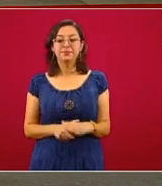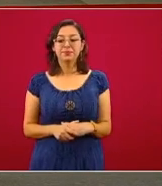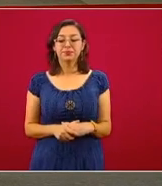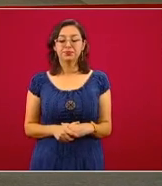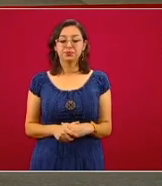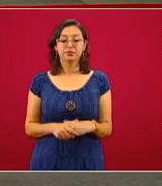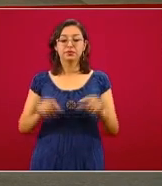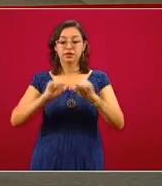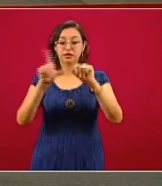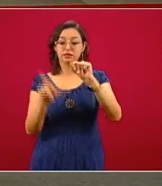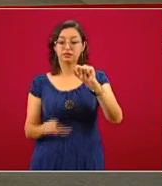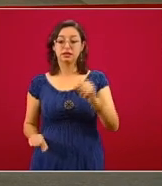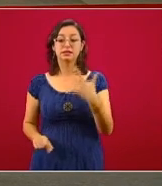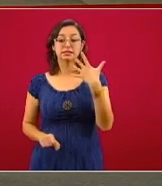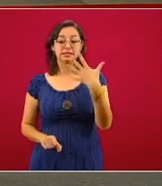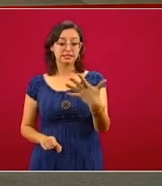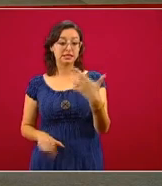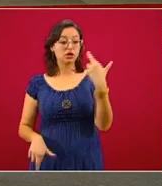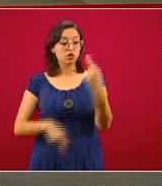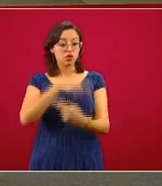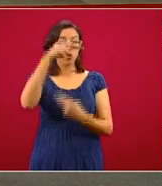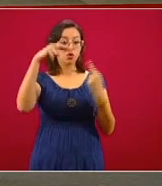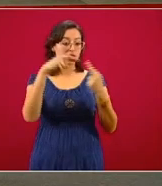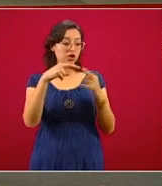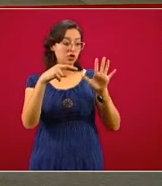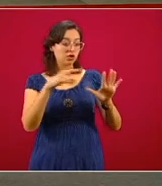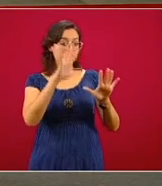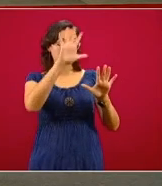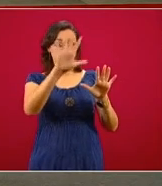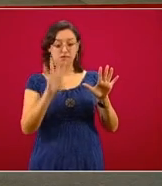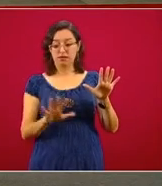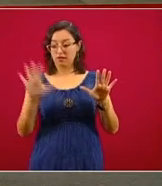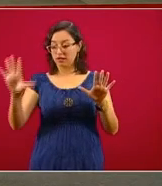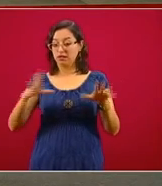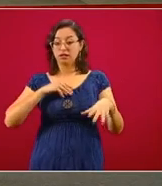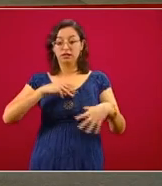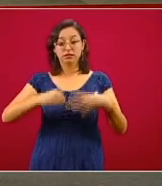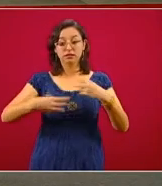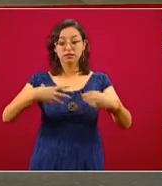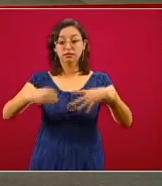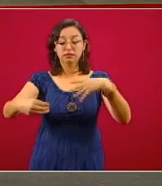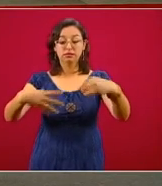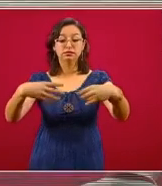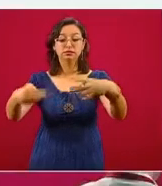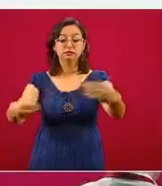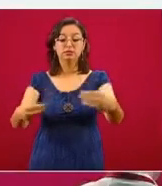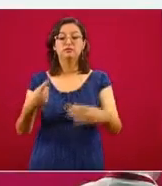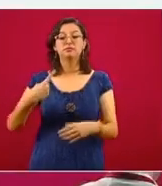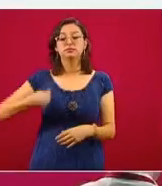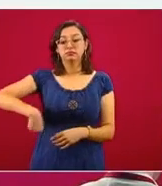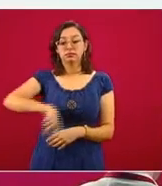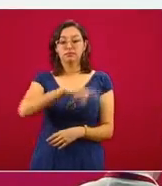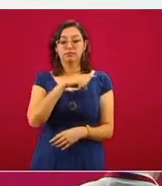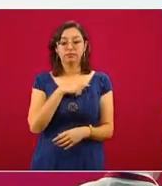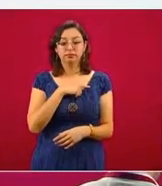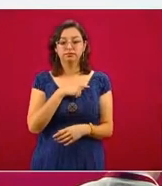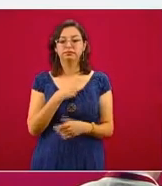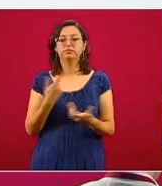allow these states to maintain low transmission rates. Now, what I want to say is For